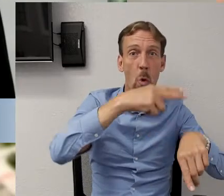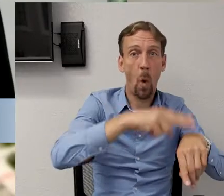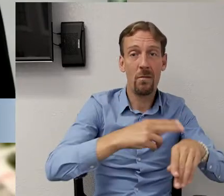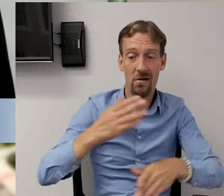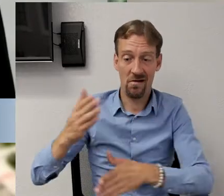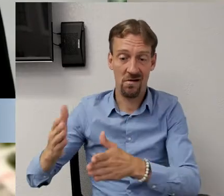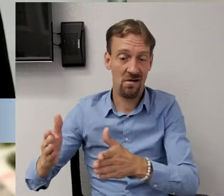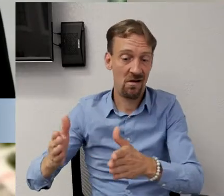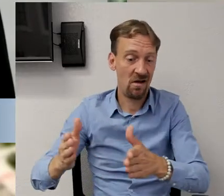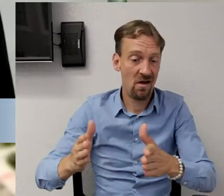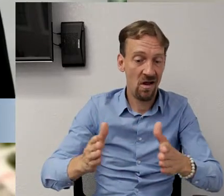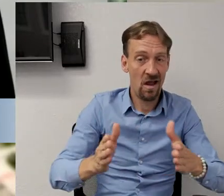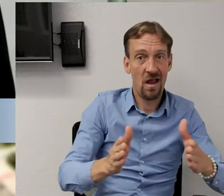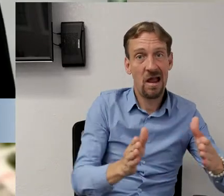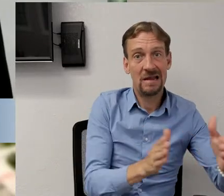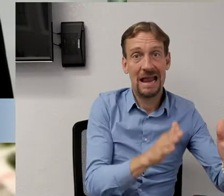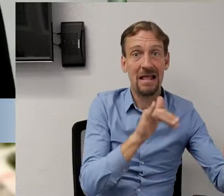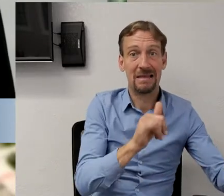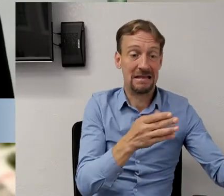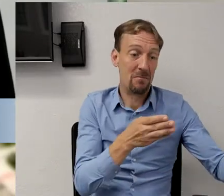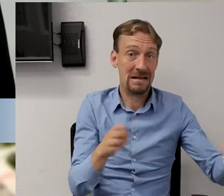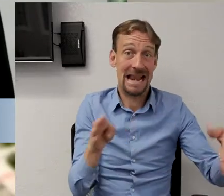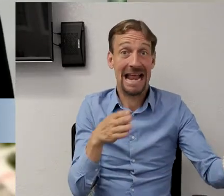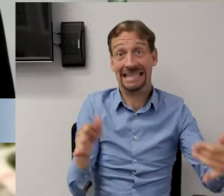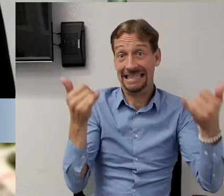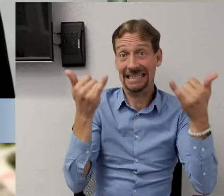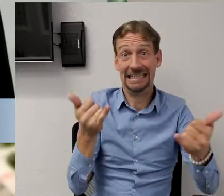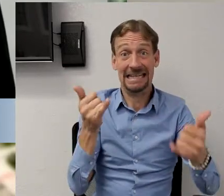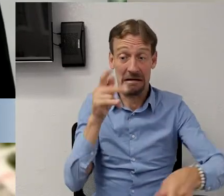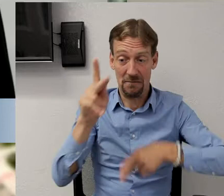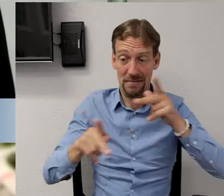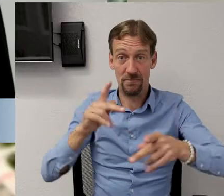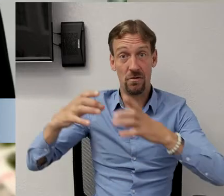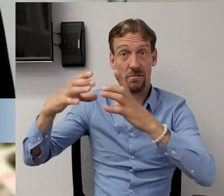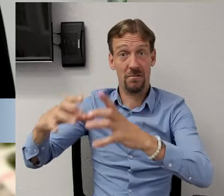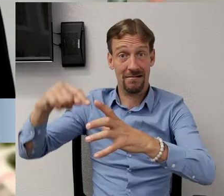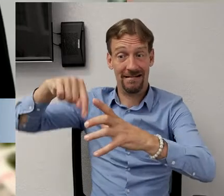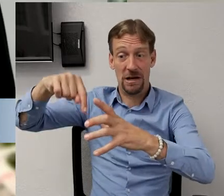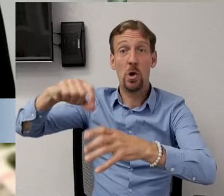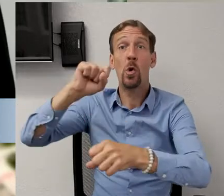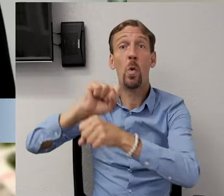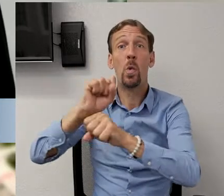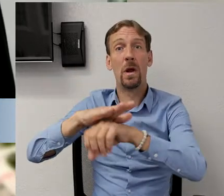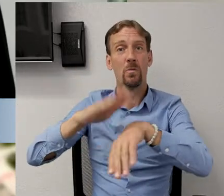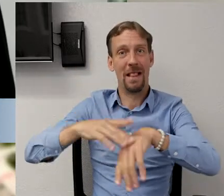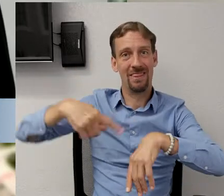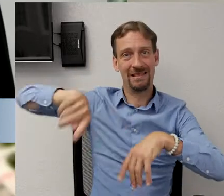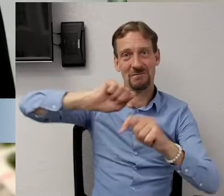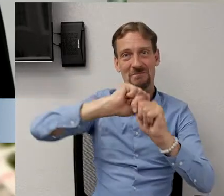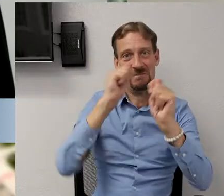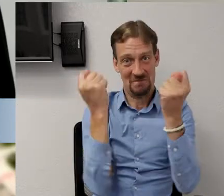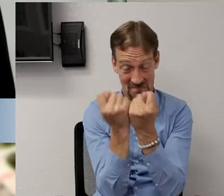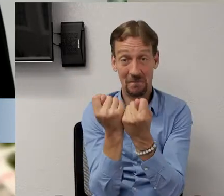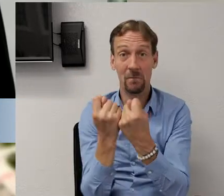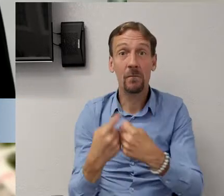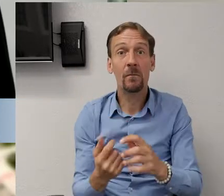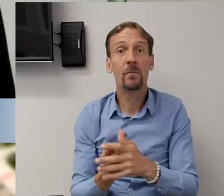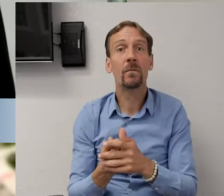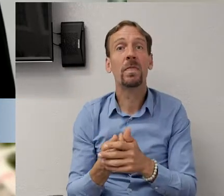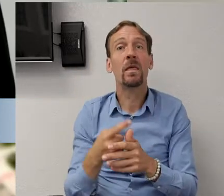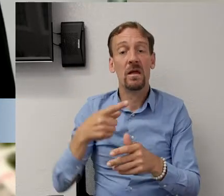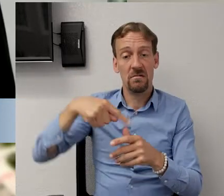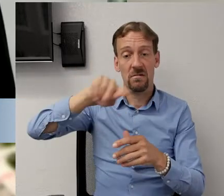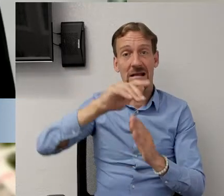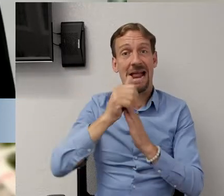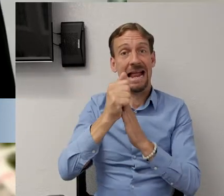So that will be the planning and operational folks that are working with their teams. I mentioned earlier about some of our